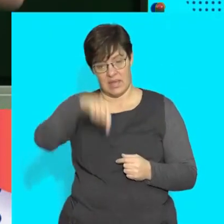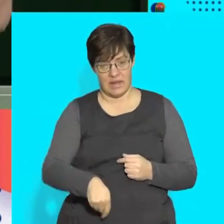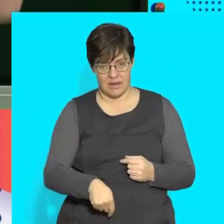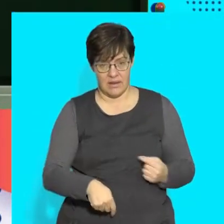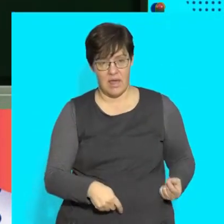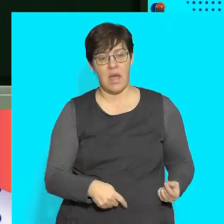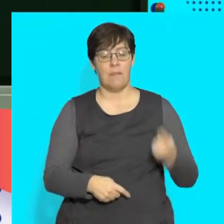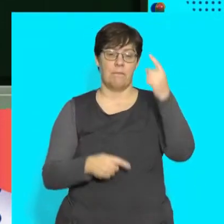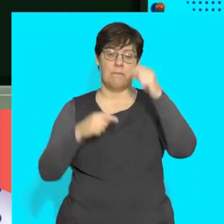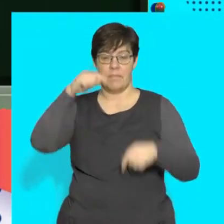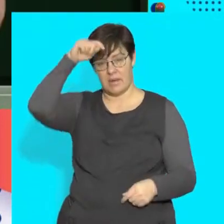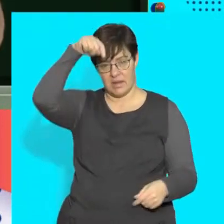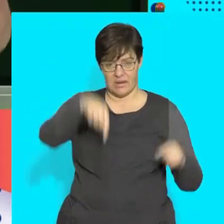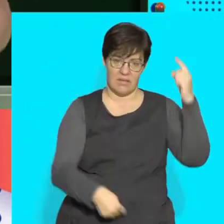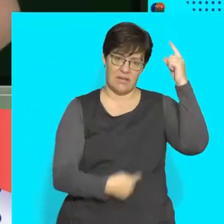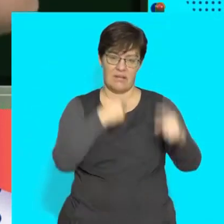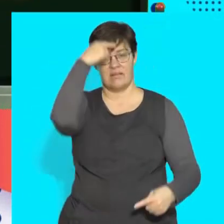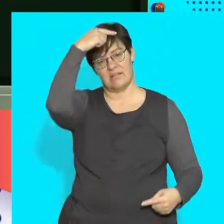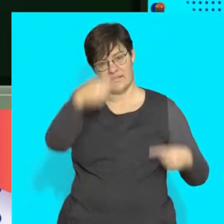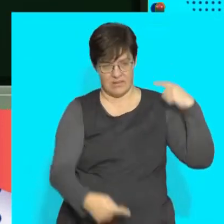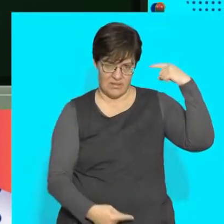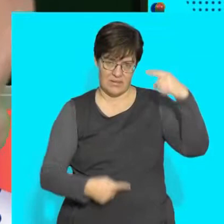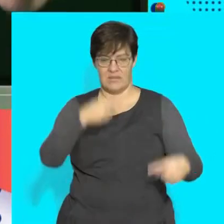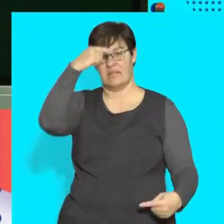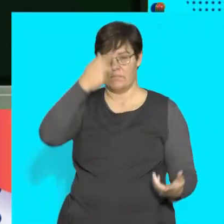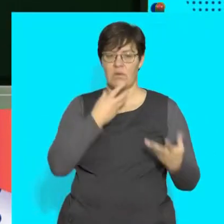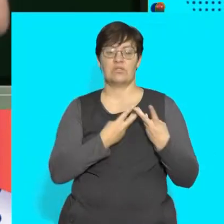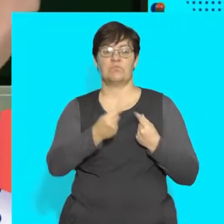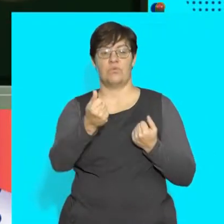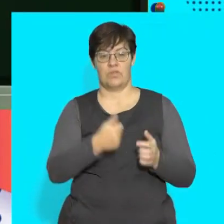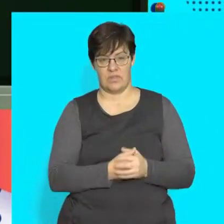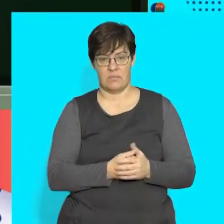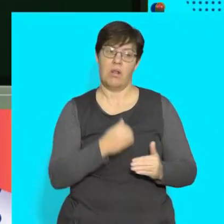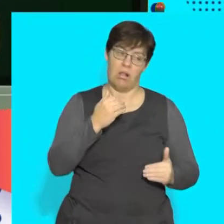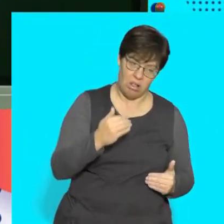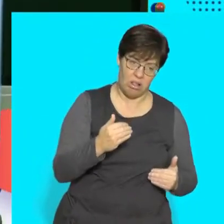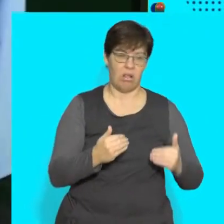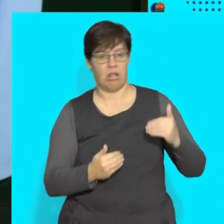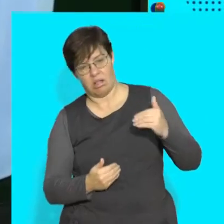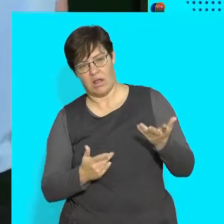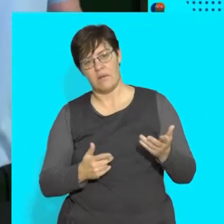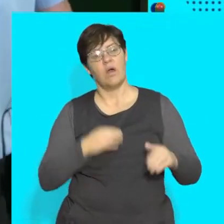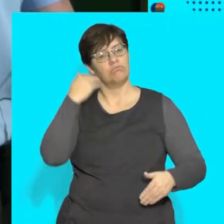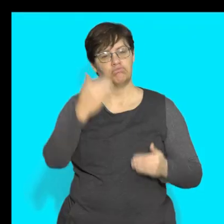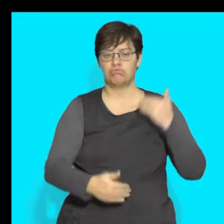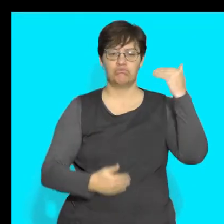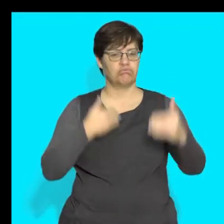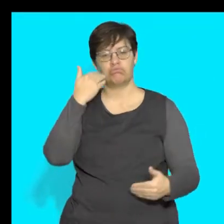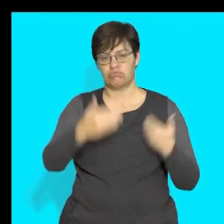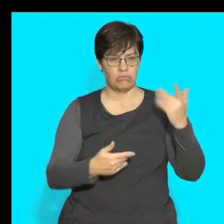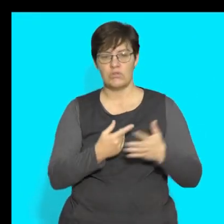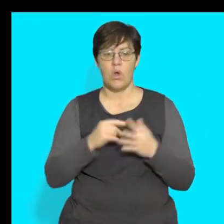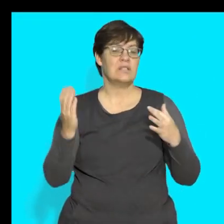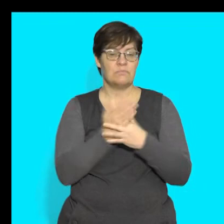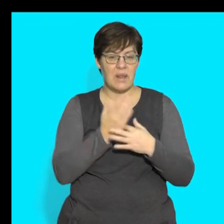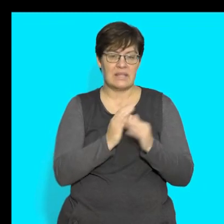out, the other coil moves in, and that also helps to smooth the rotation. So the number of